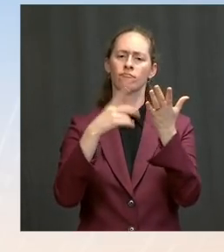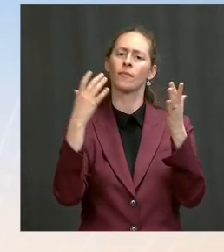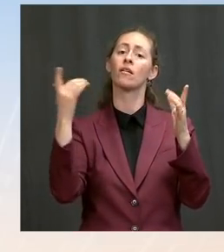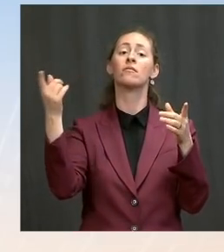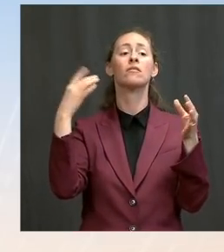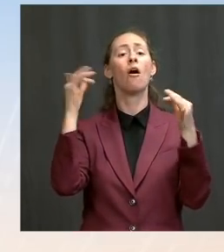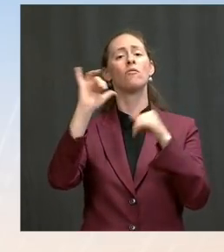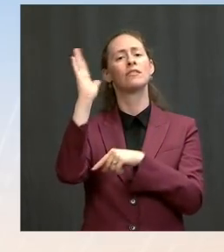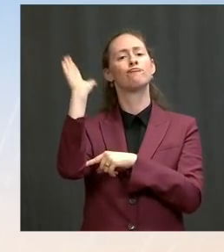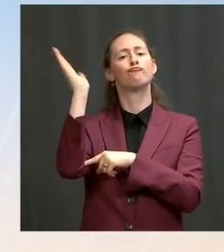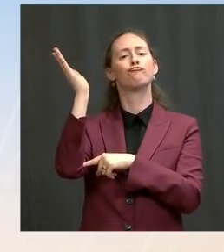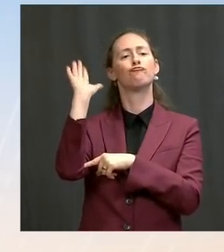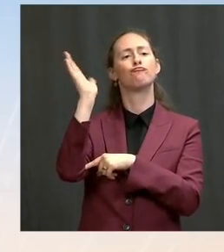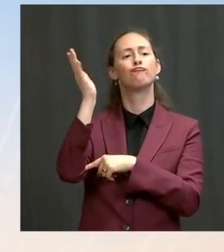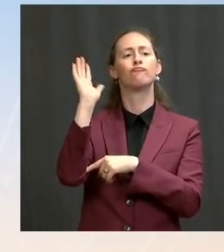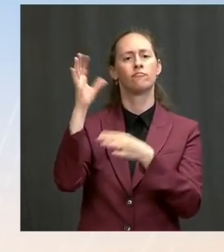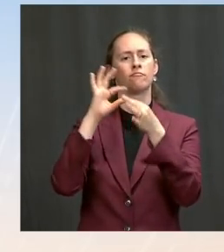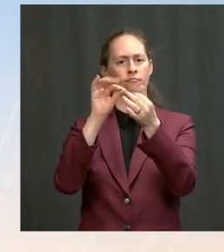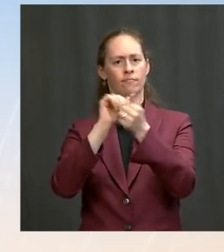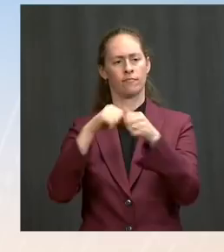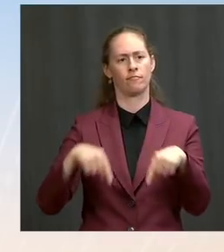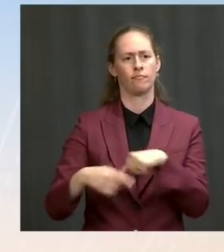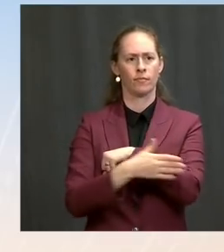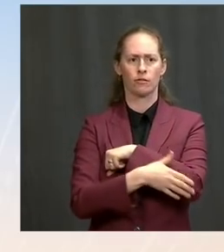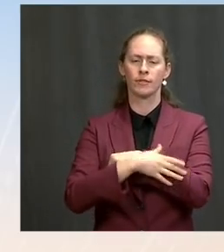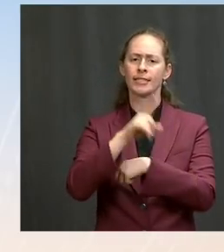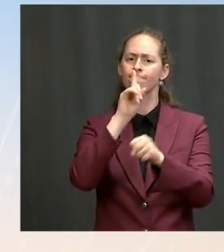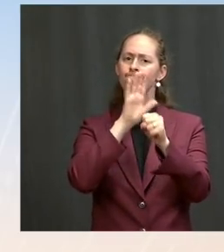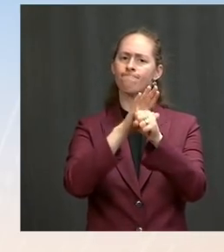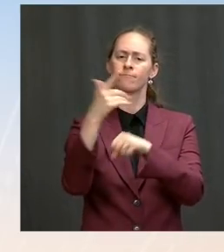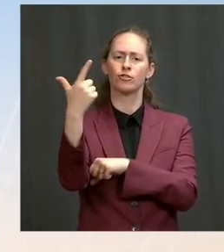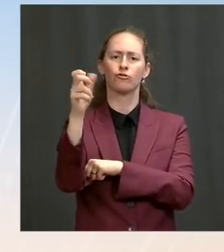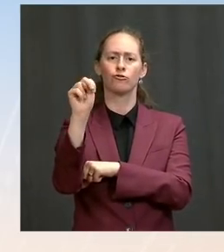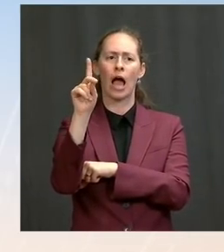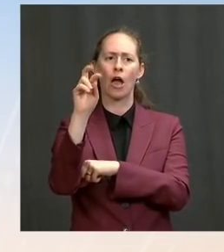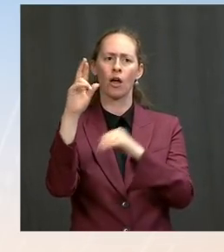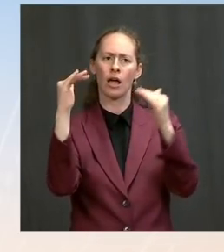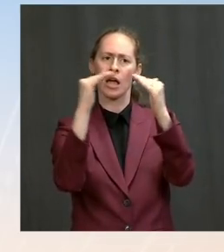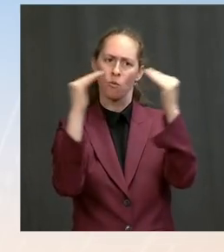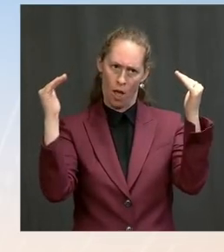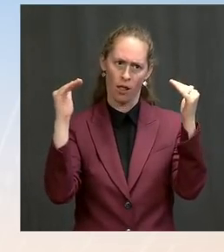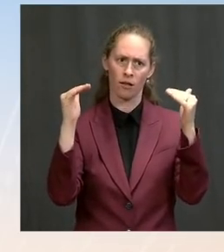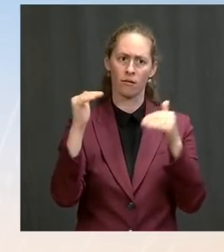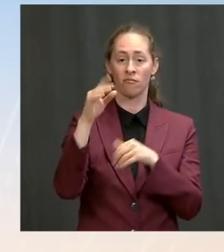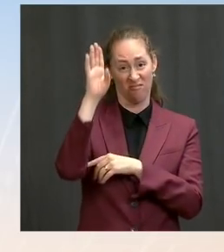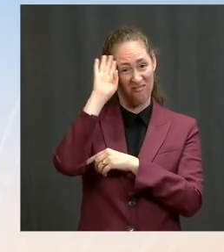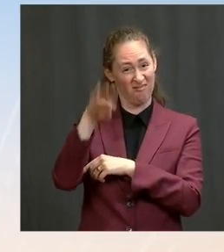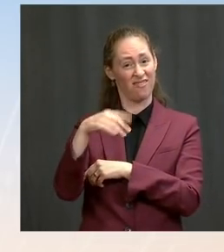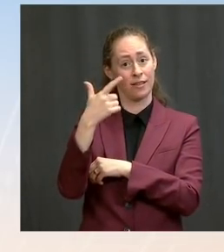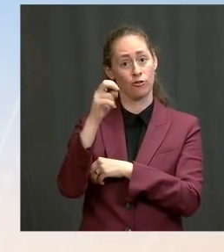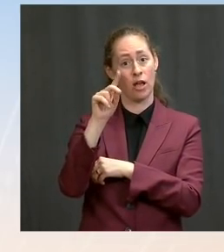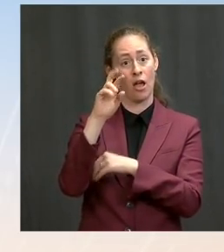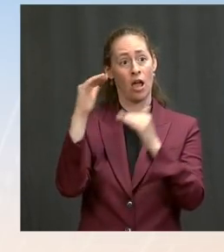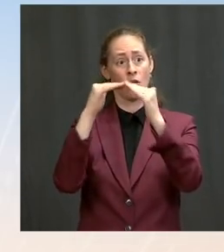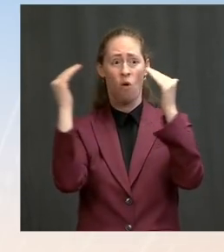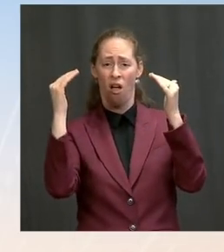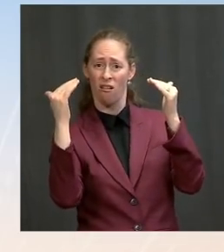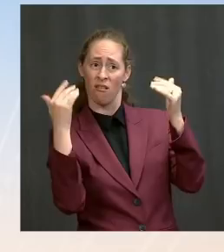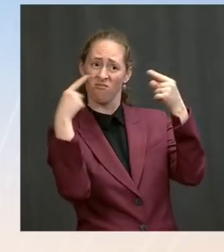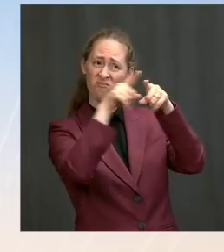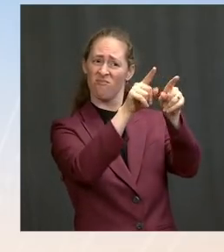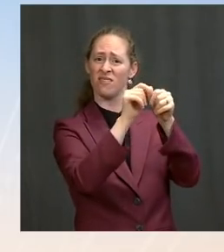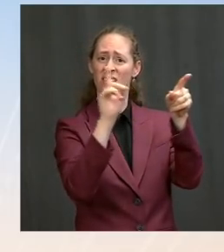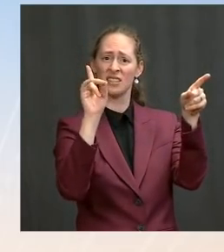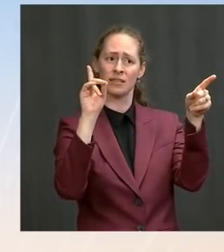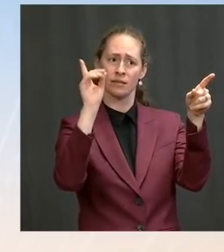commitment to gender equality, and she made the case about how gender equality is tied to democracy. Following her remarks, we announced several